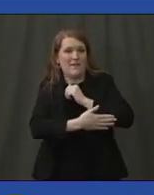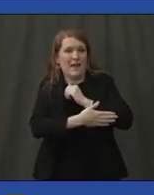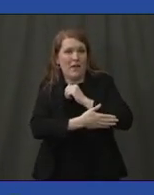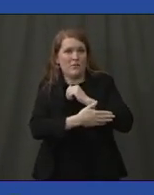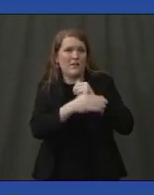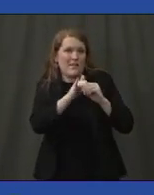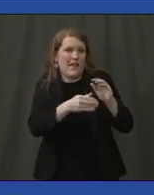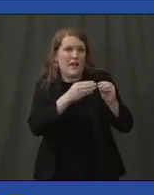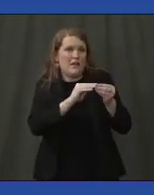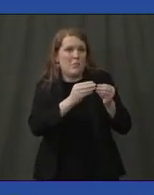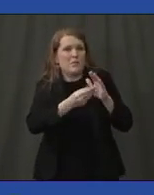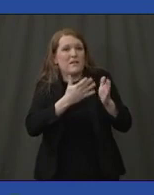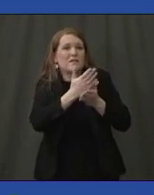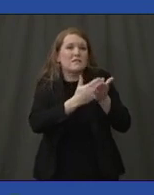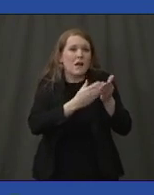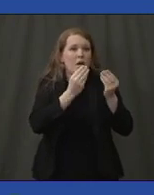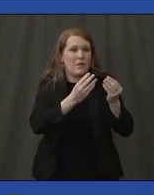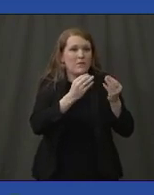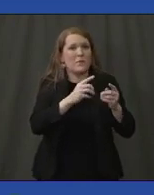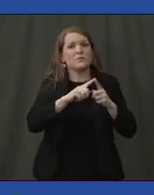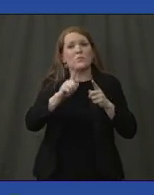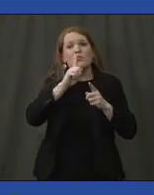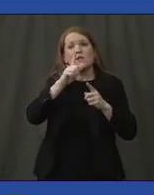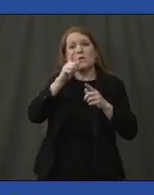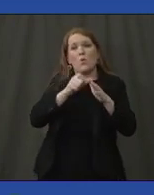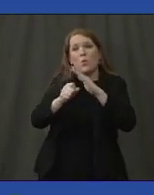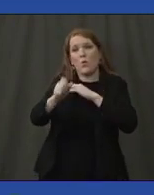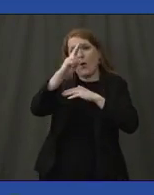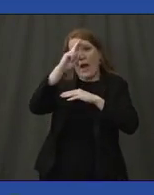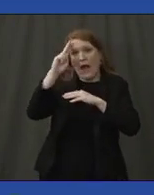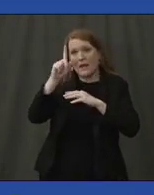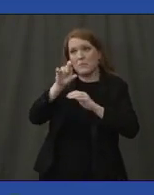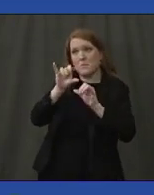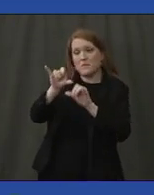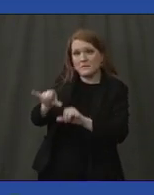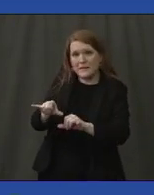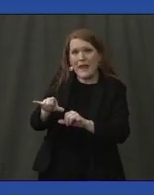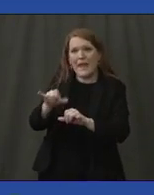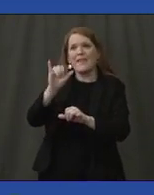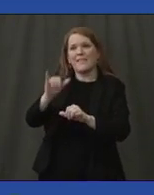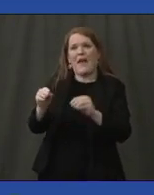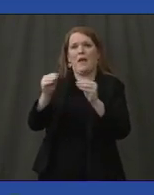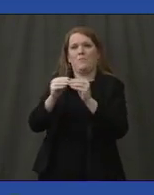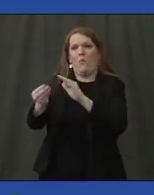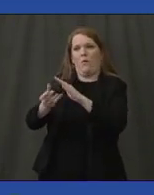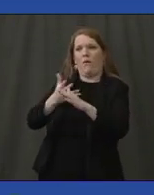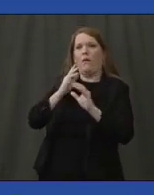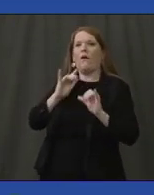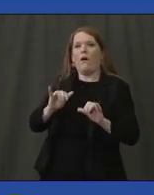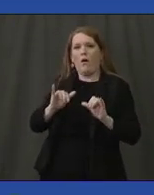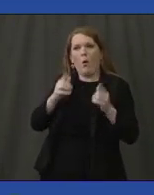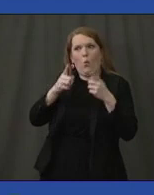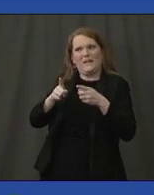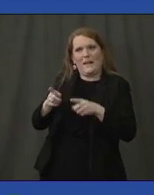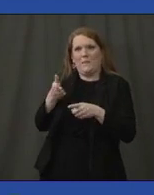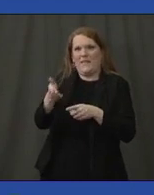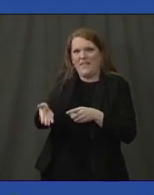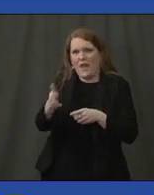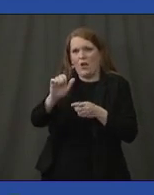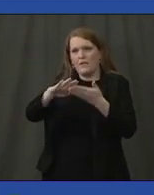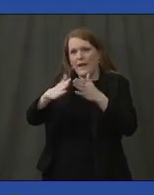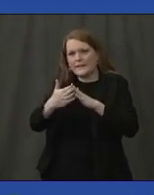hospitalizations is a better indicator of what's going on in that greater community, what's going on in terms of community